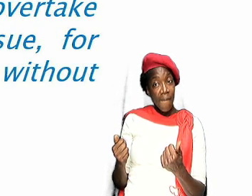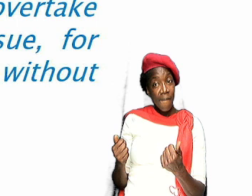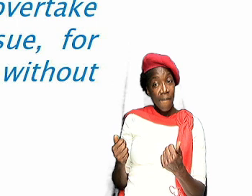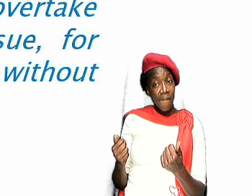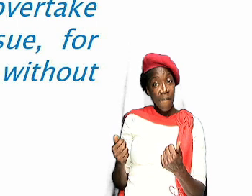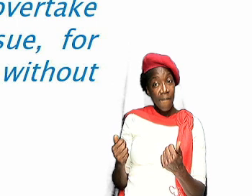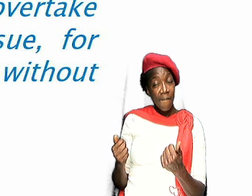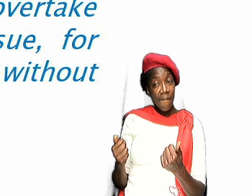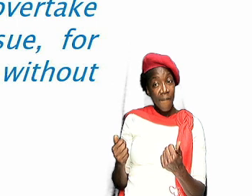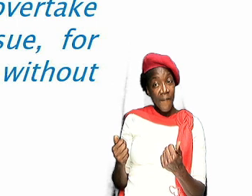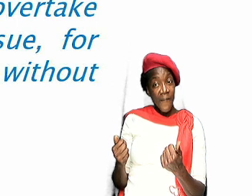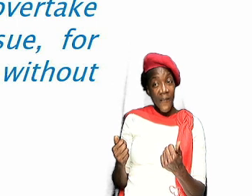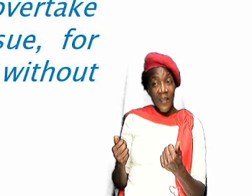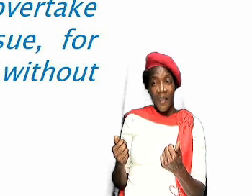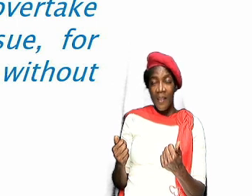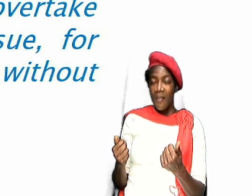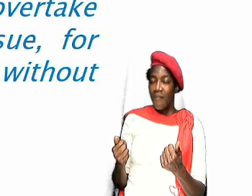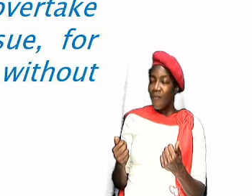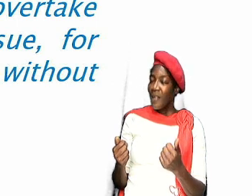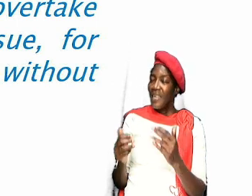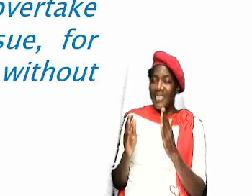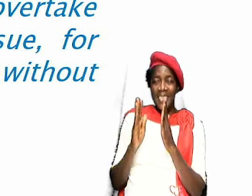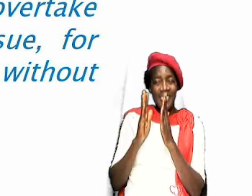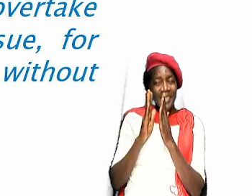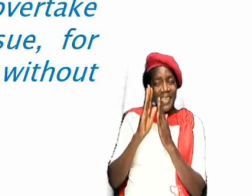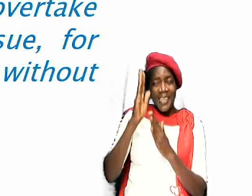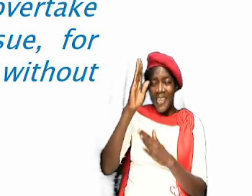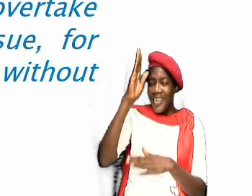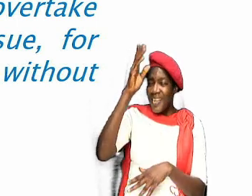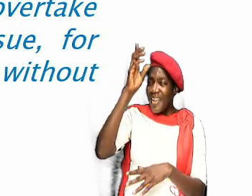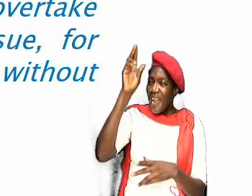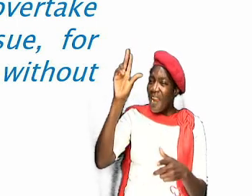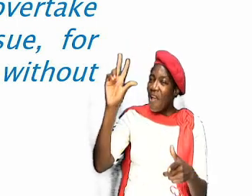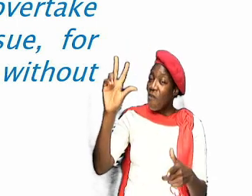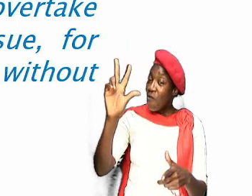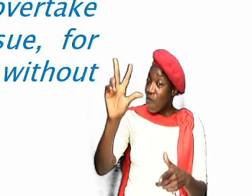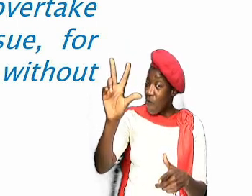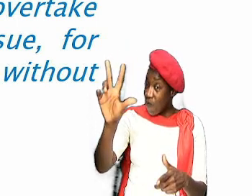David again inquired the fourth time.